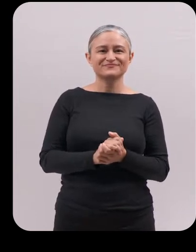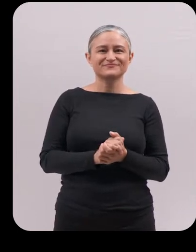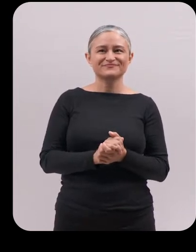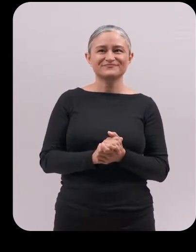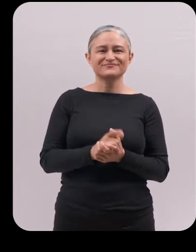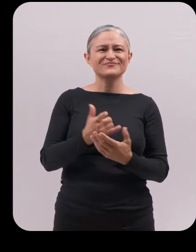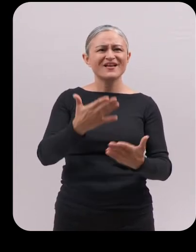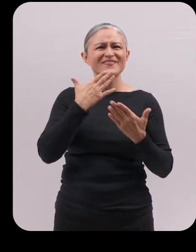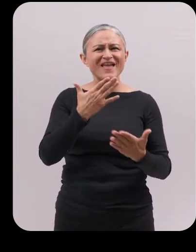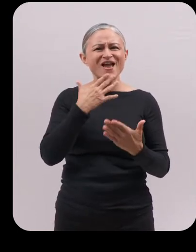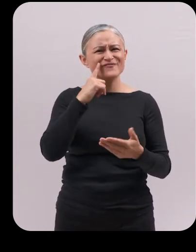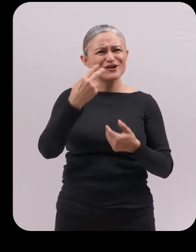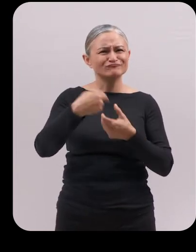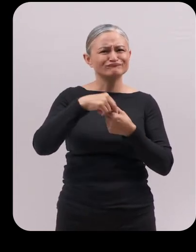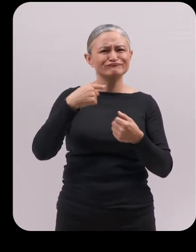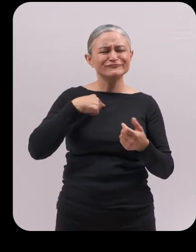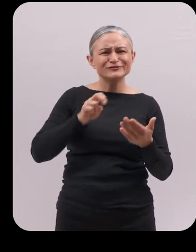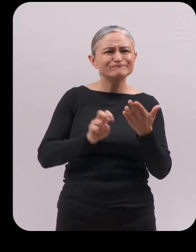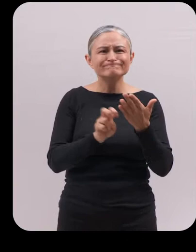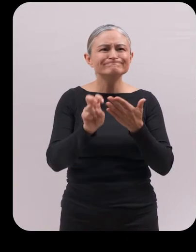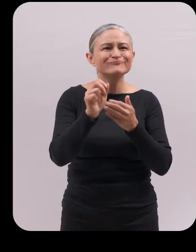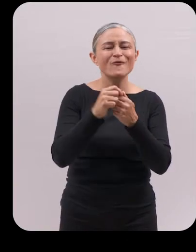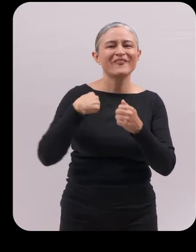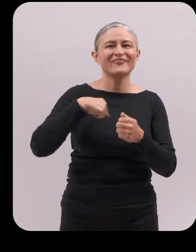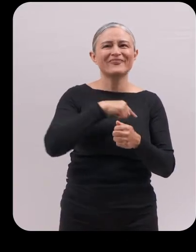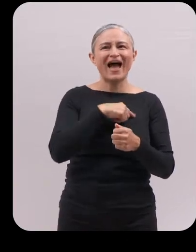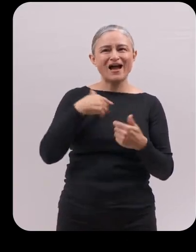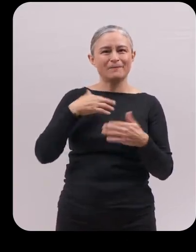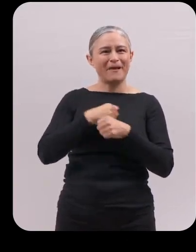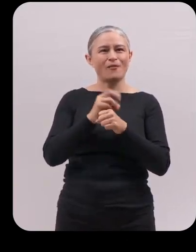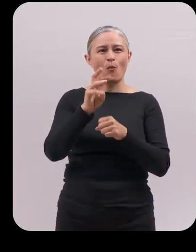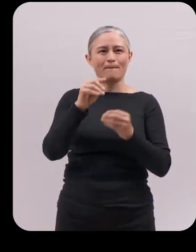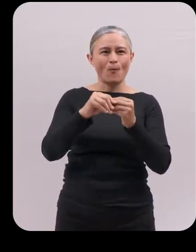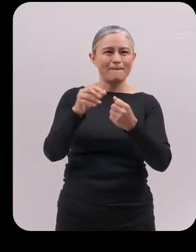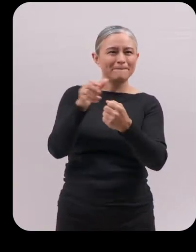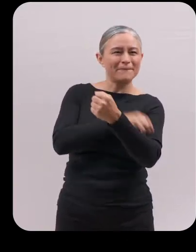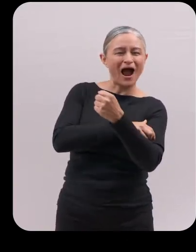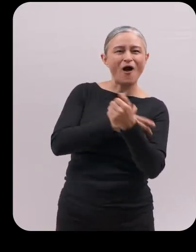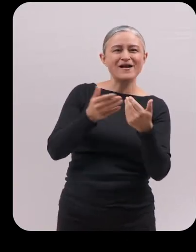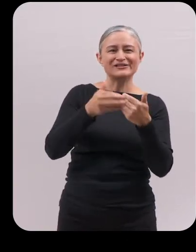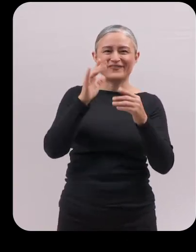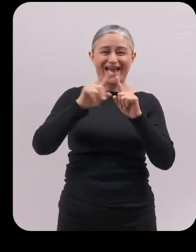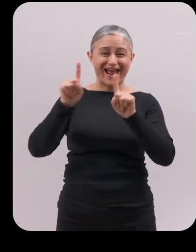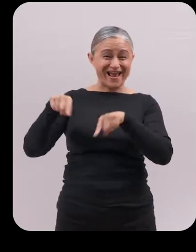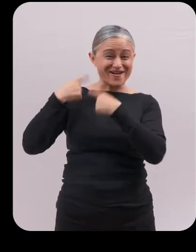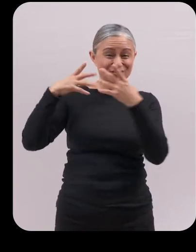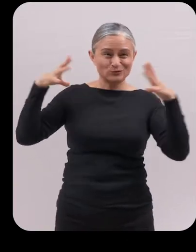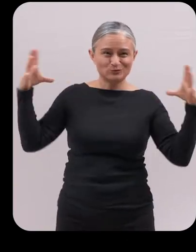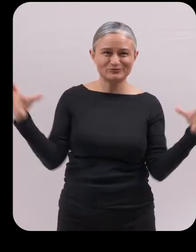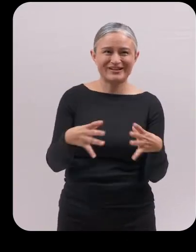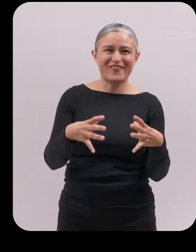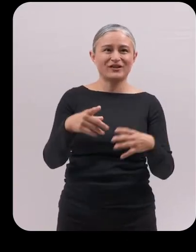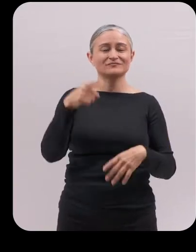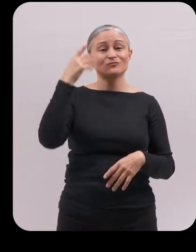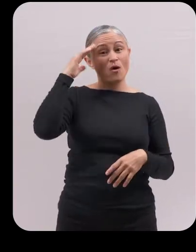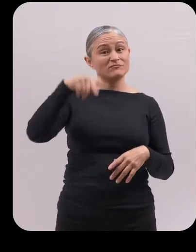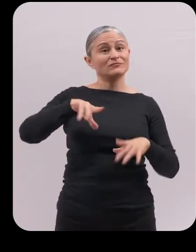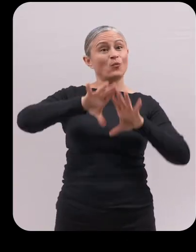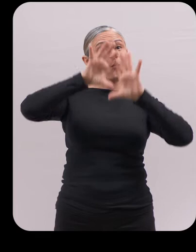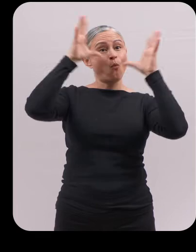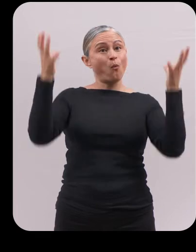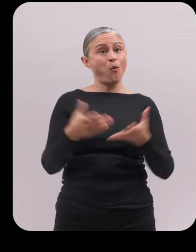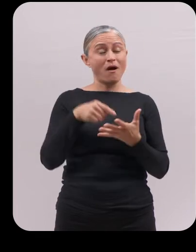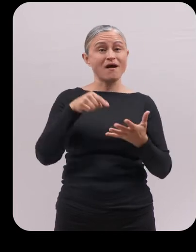Thank you for taking this journey with us as we make the web more powerful and easier than ever together. And we know in today's world,